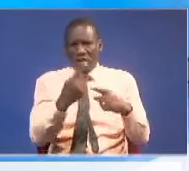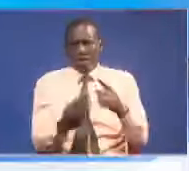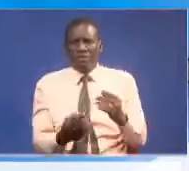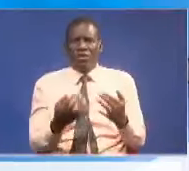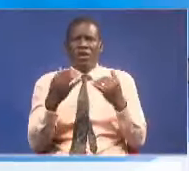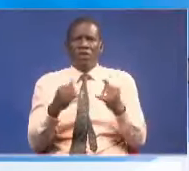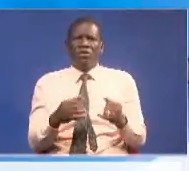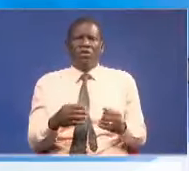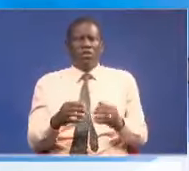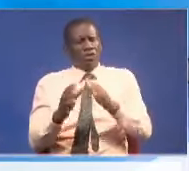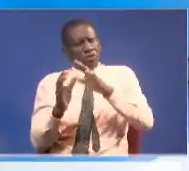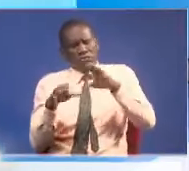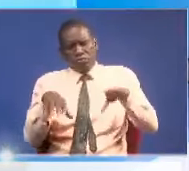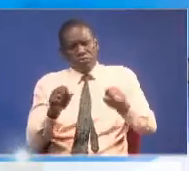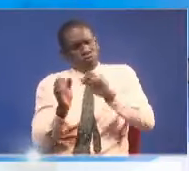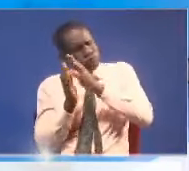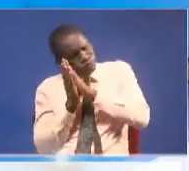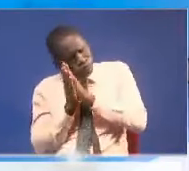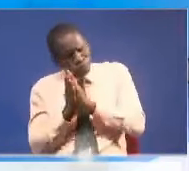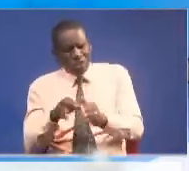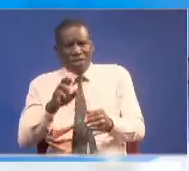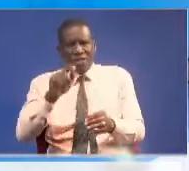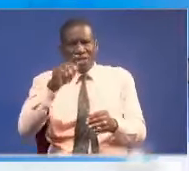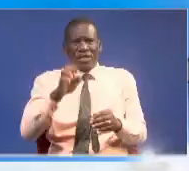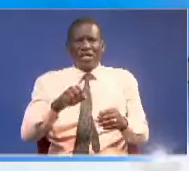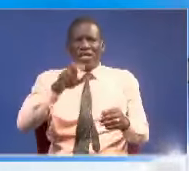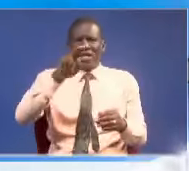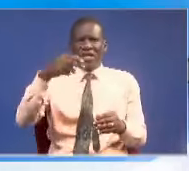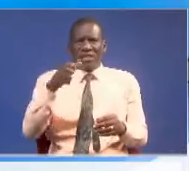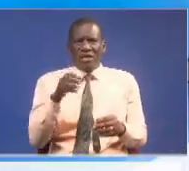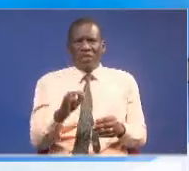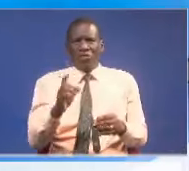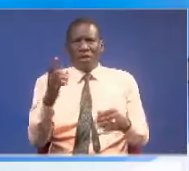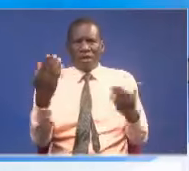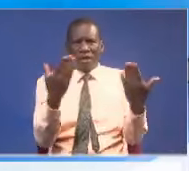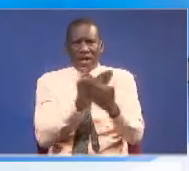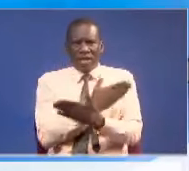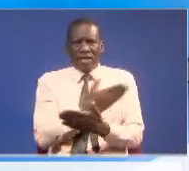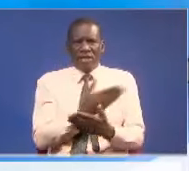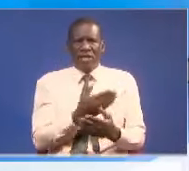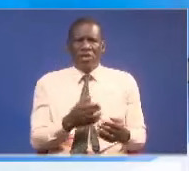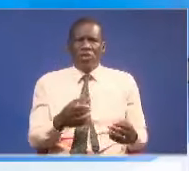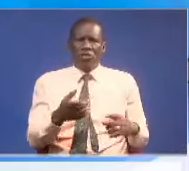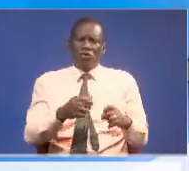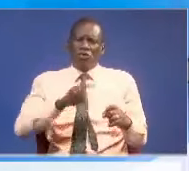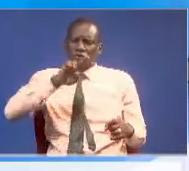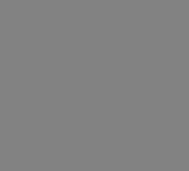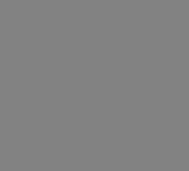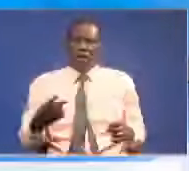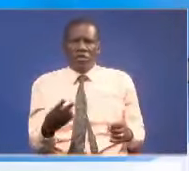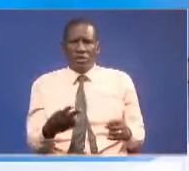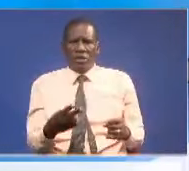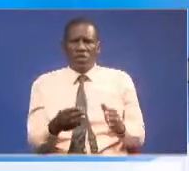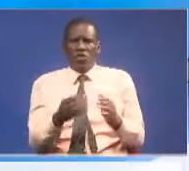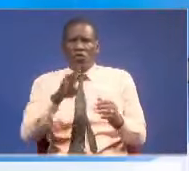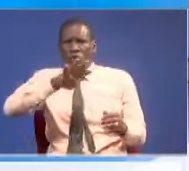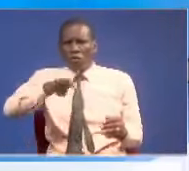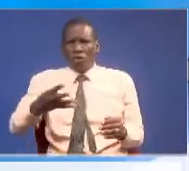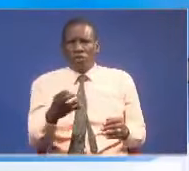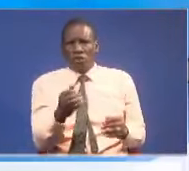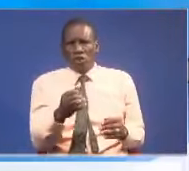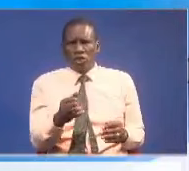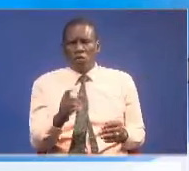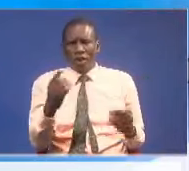The inpatient rates under NHIF per night in the rebates ranged from 2,000 to 4,000